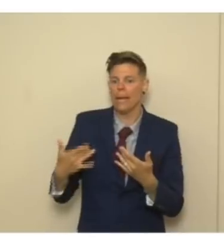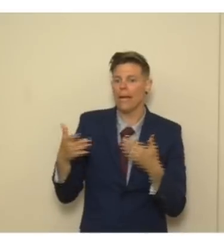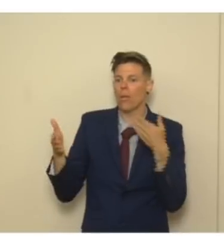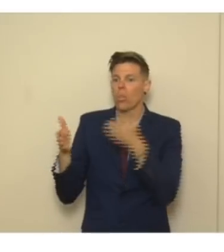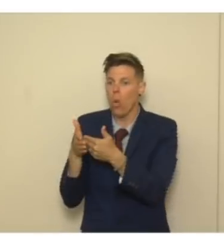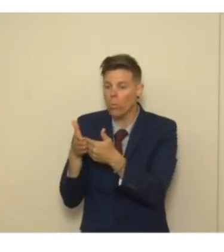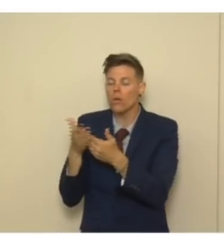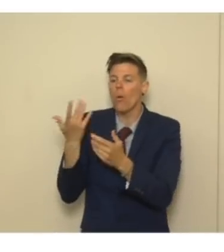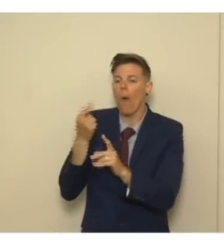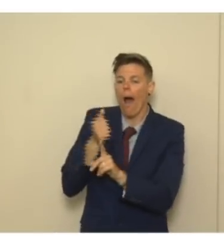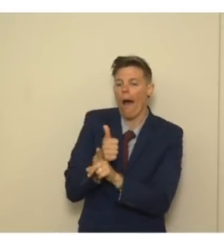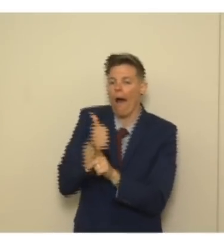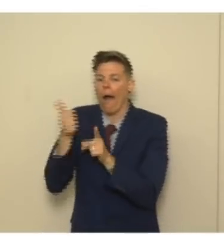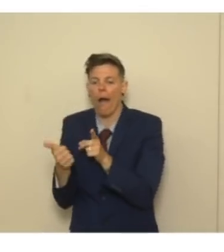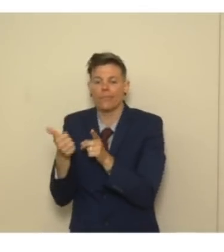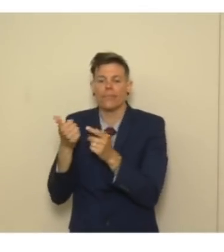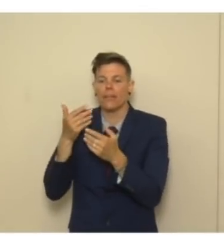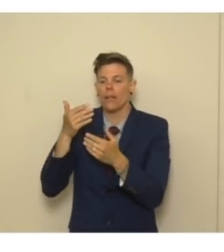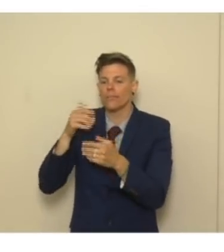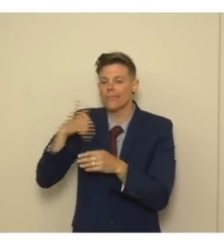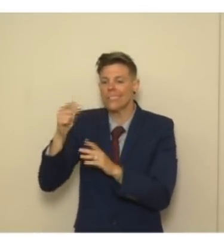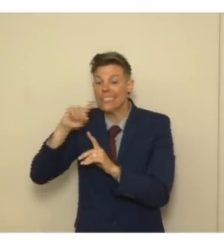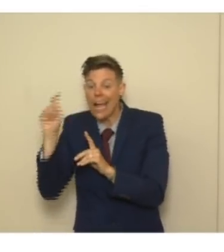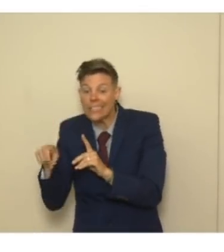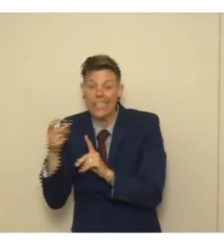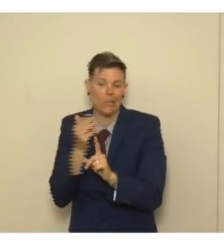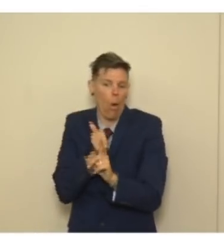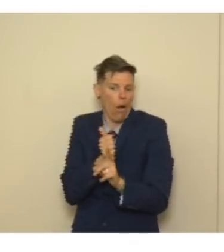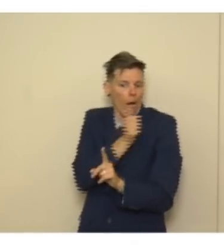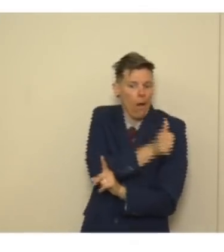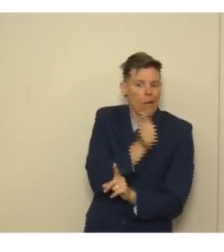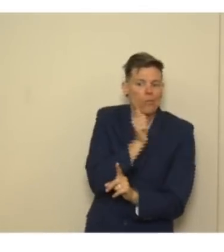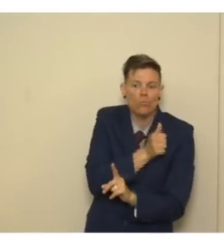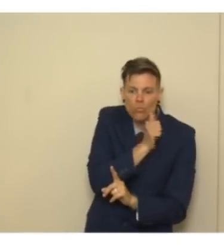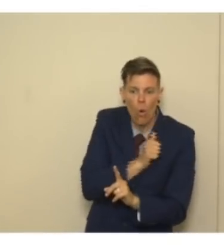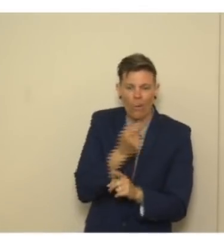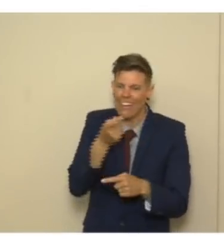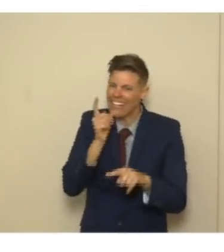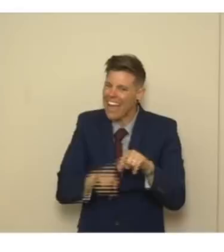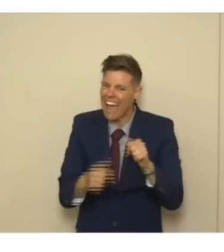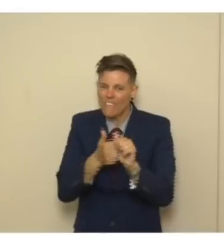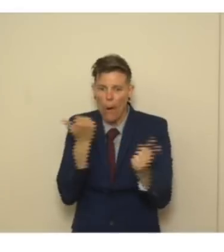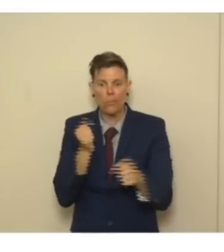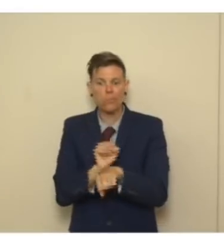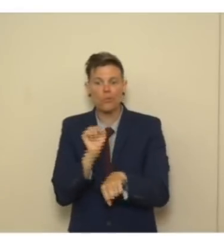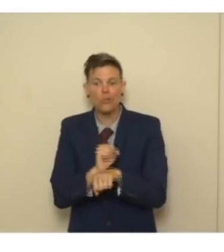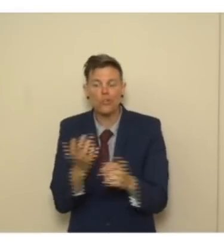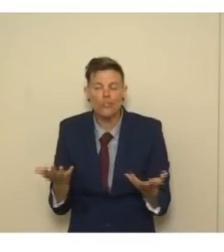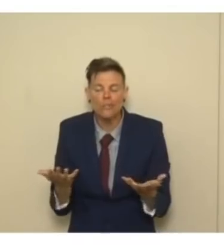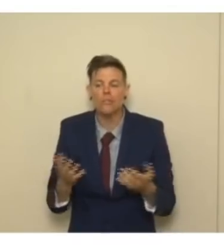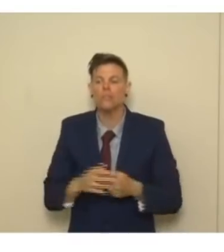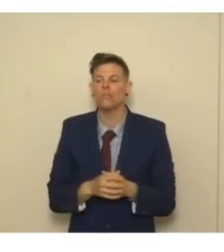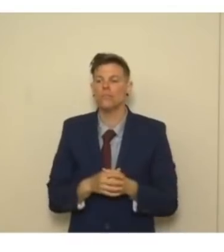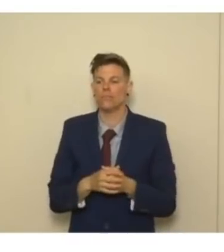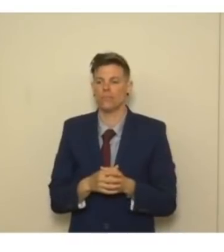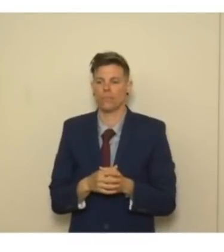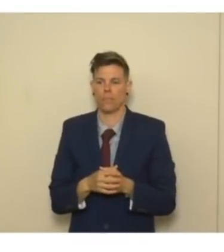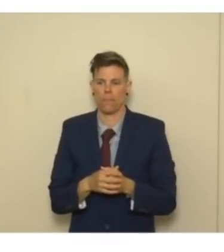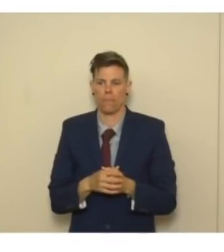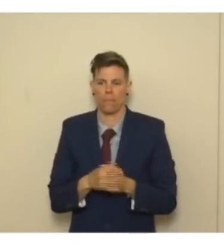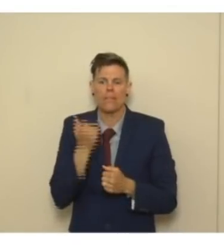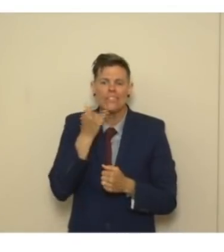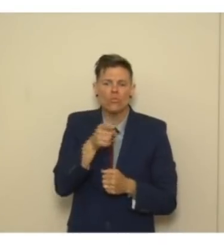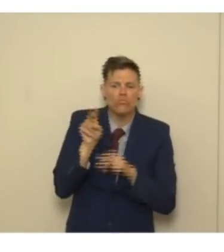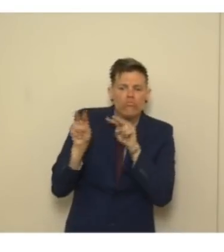But what you've probably read about and seen in the media recently is, and if we go to the next slide on Arizona, thank